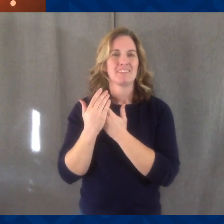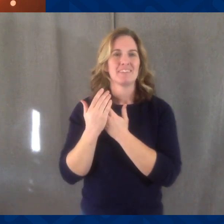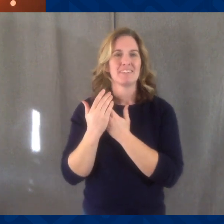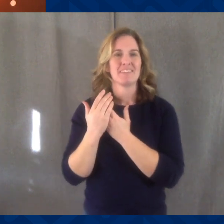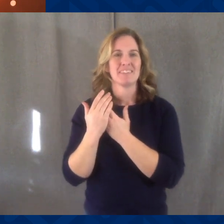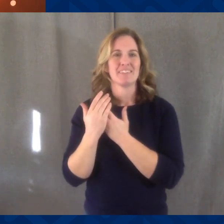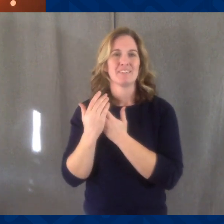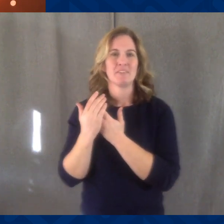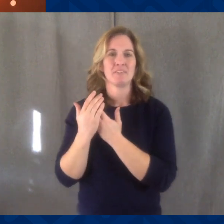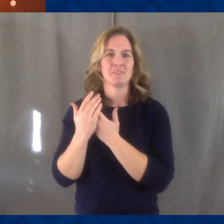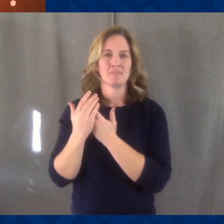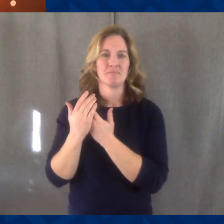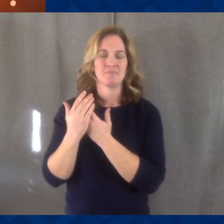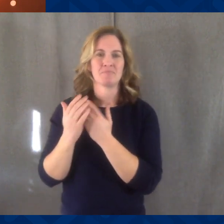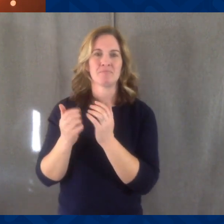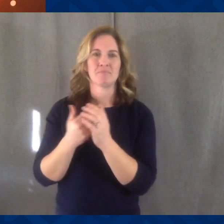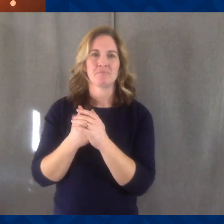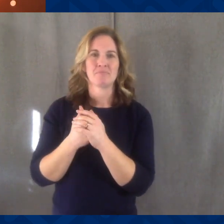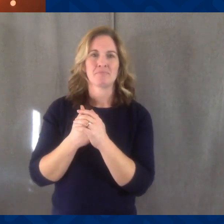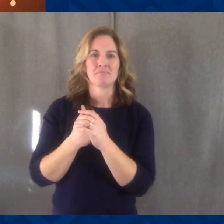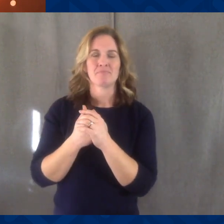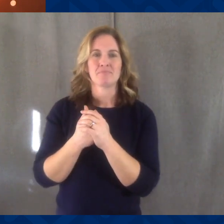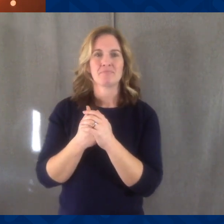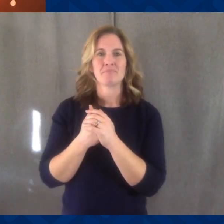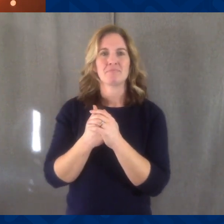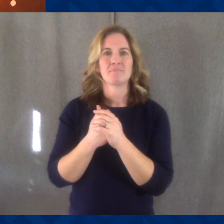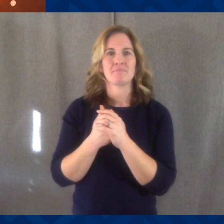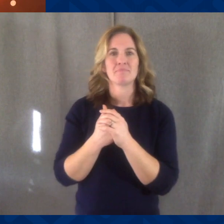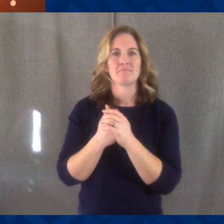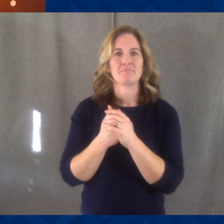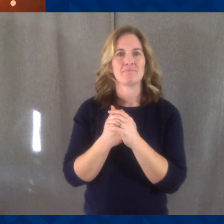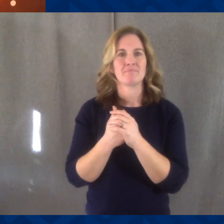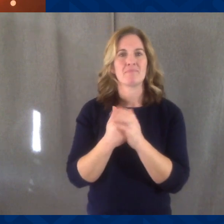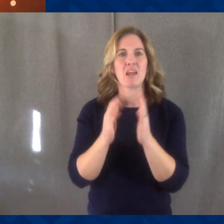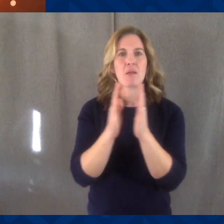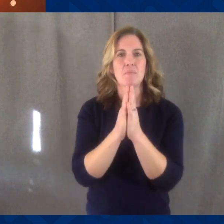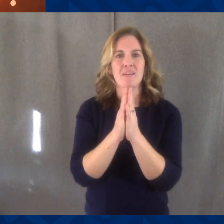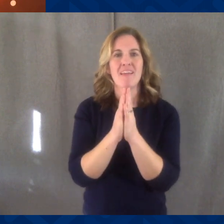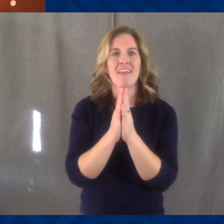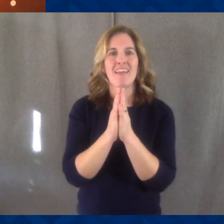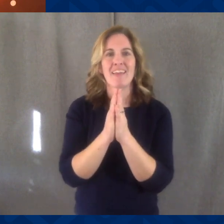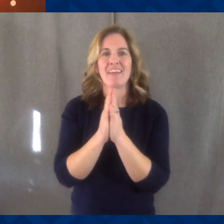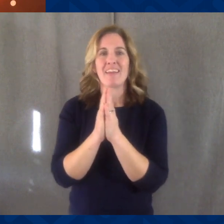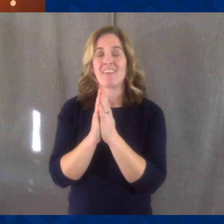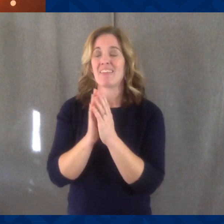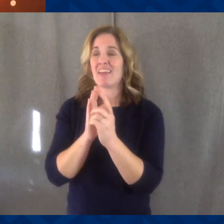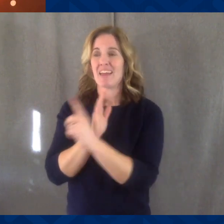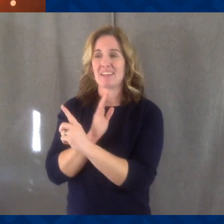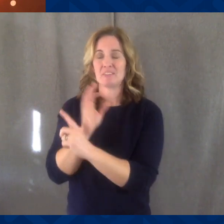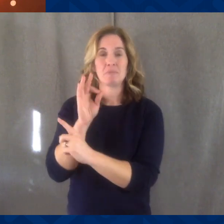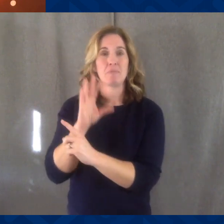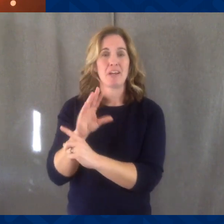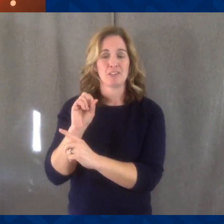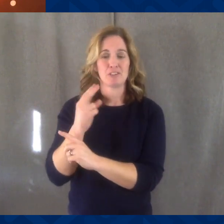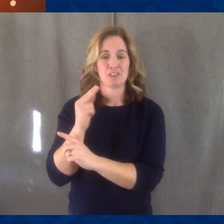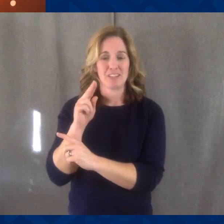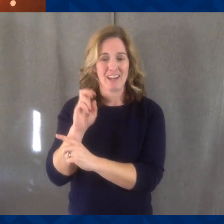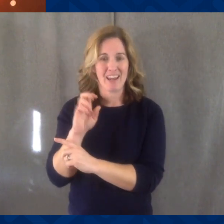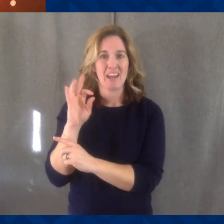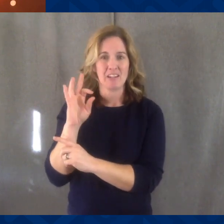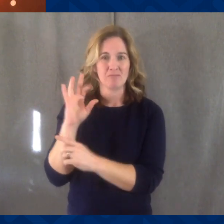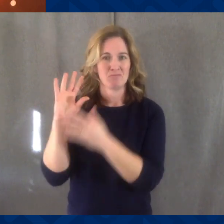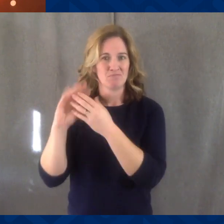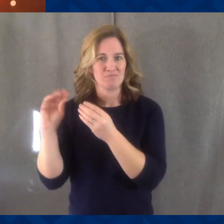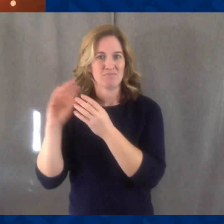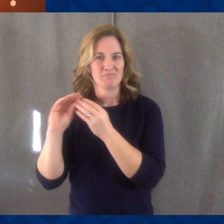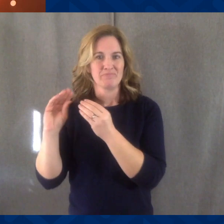And I pray for those of you that are listening, that as Pastor Shane was preaching, you thought to yourself,